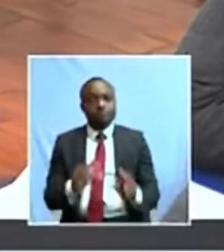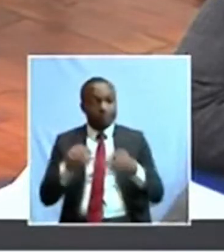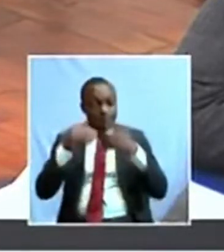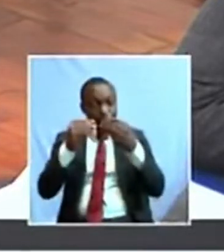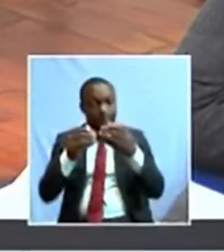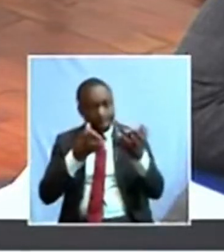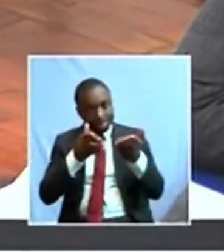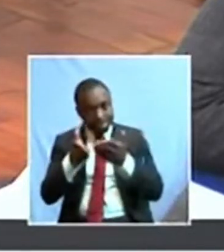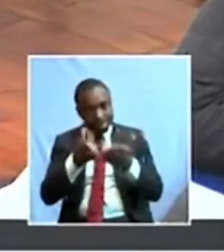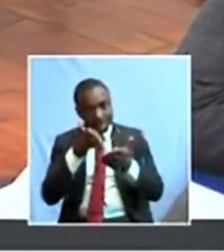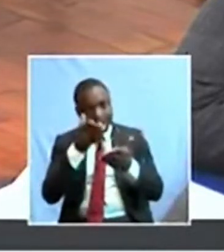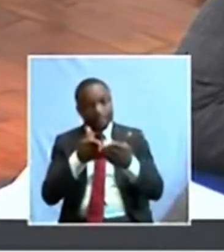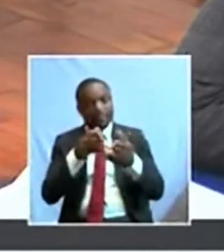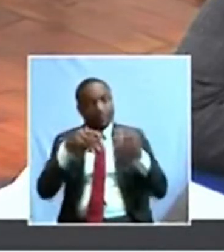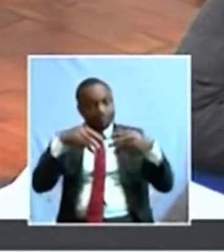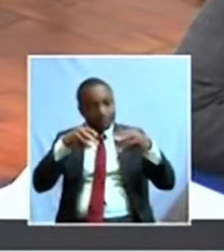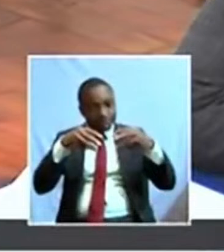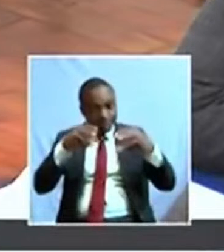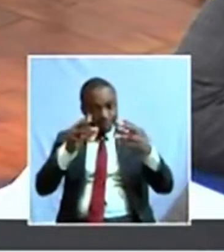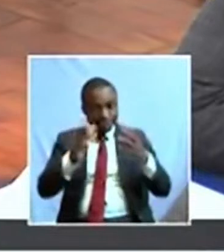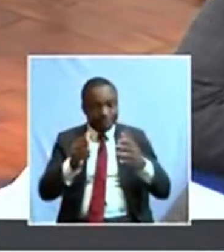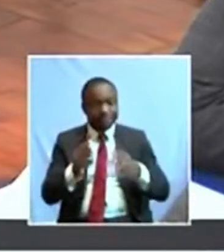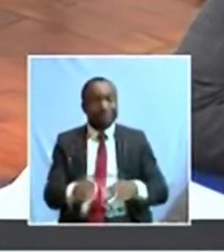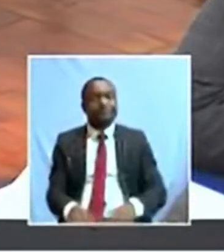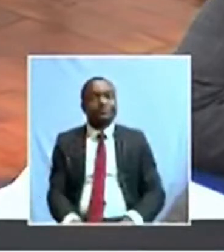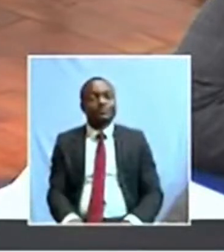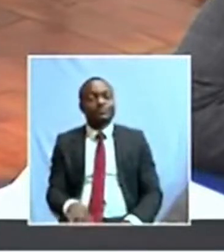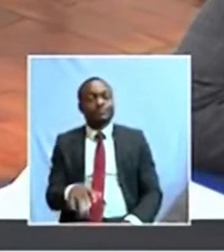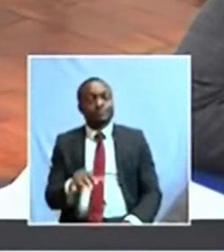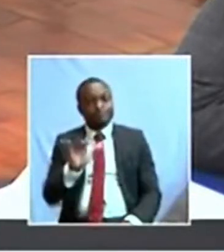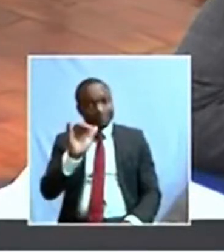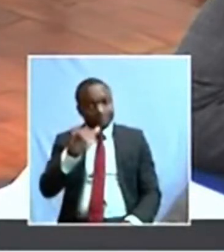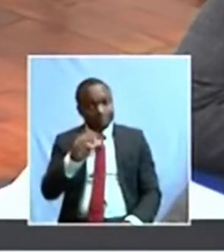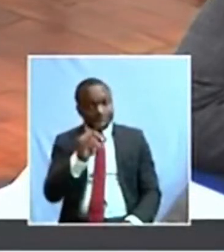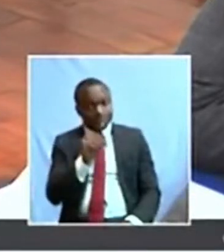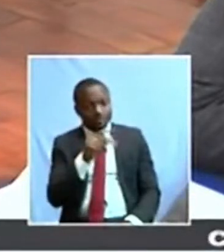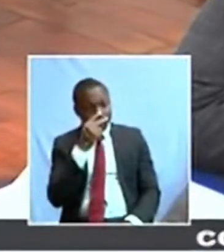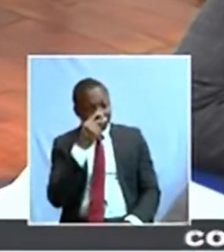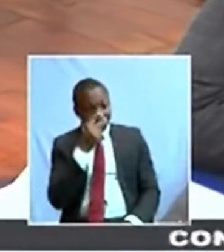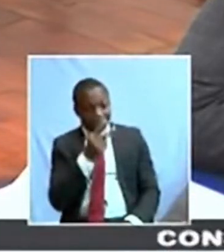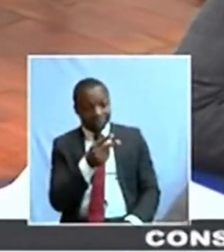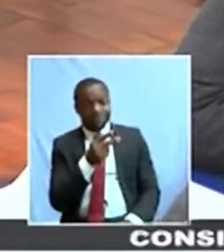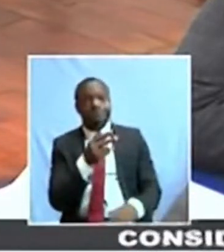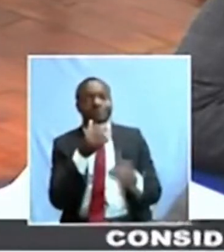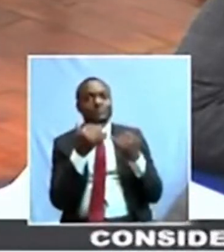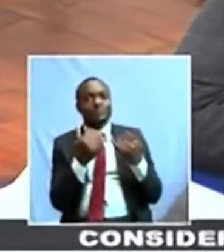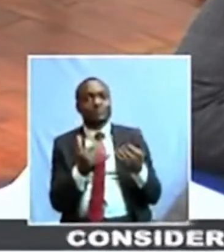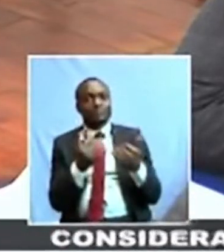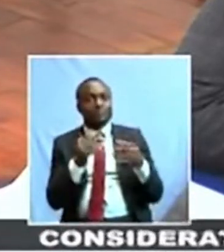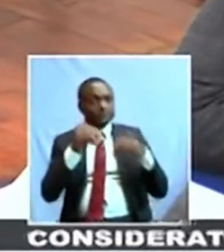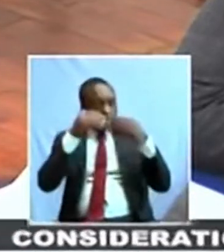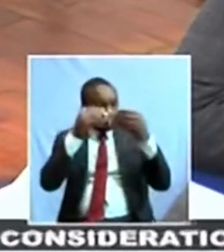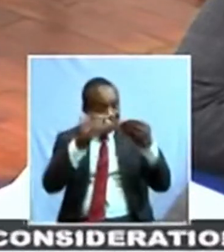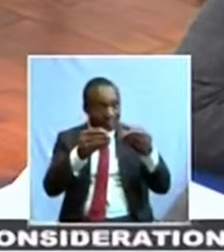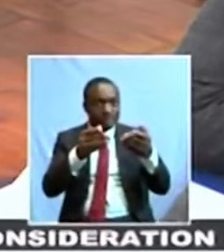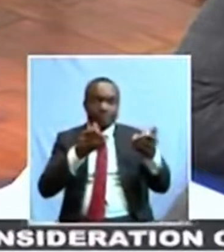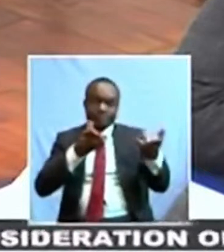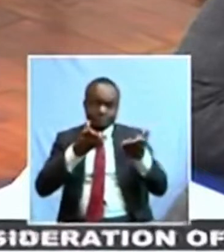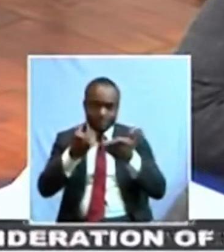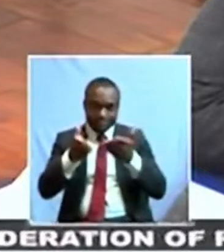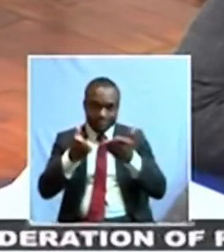provide these services to our marketeers. Of course, like you have seen, currently we have provided those